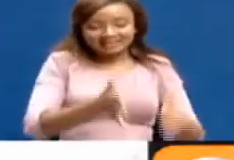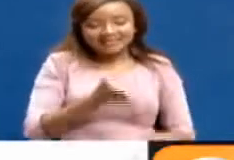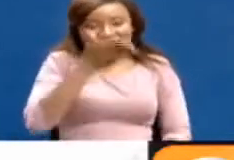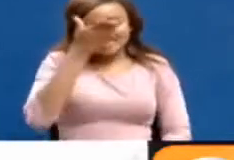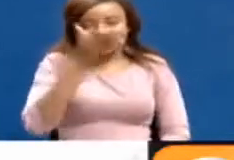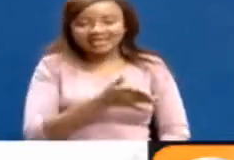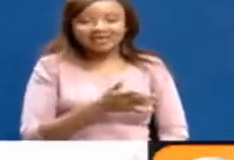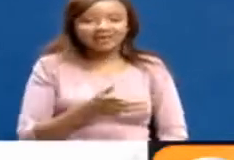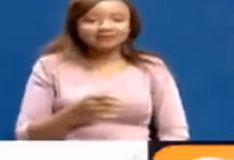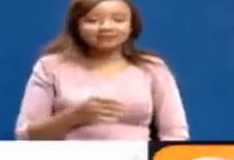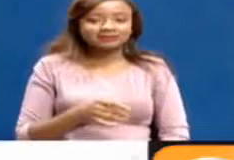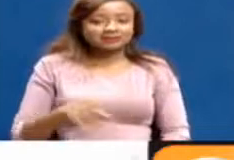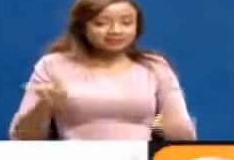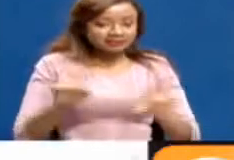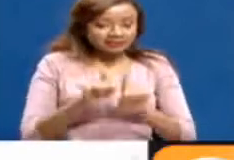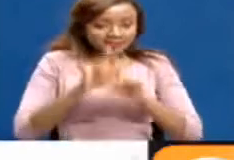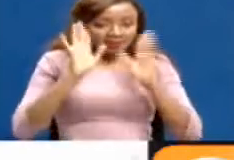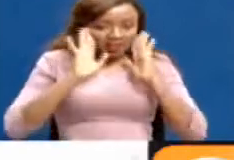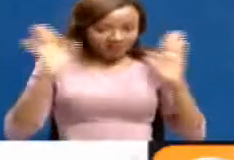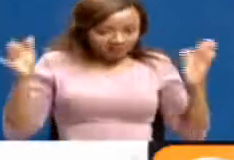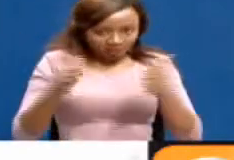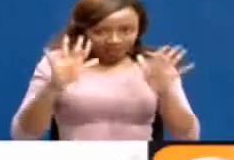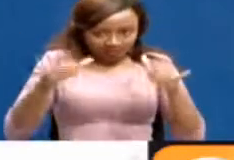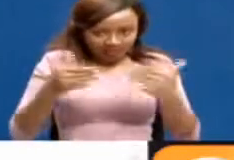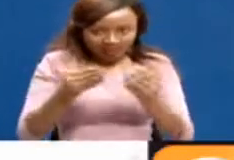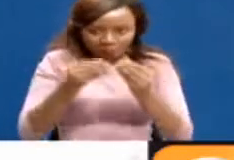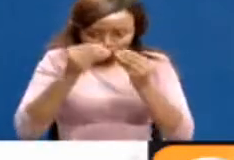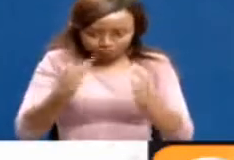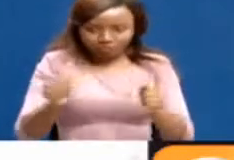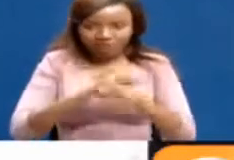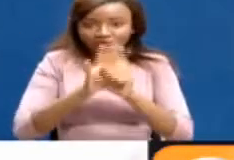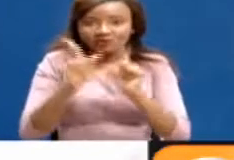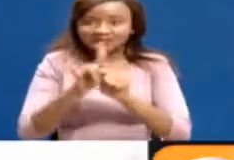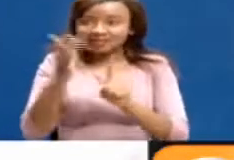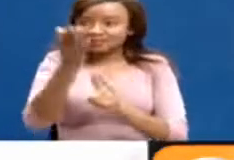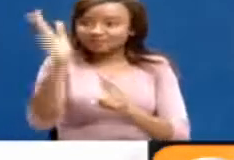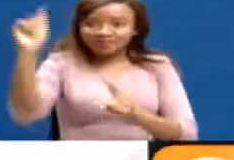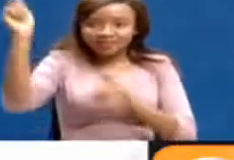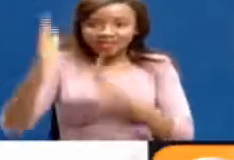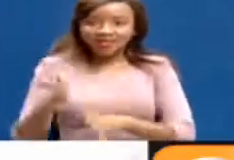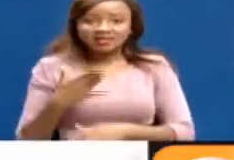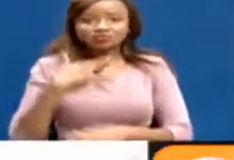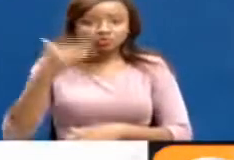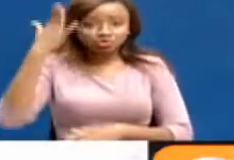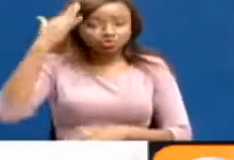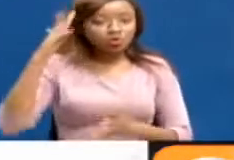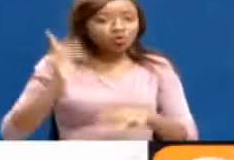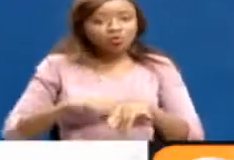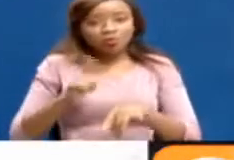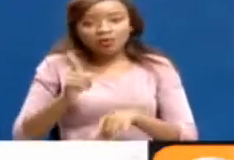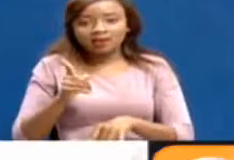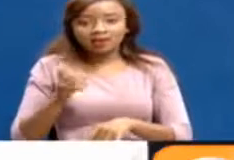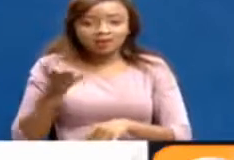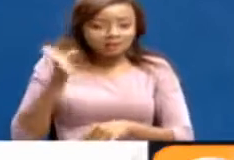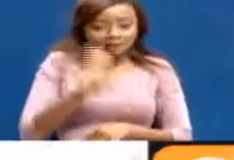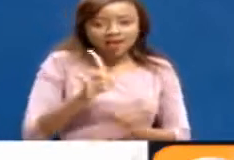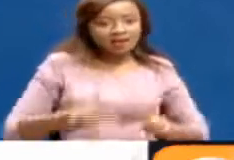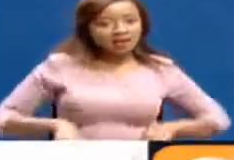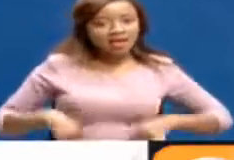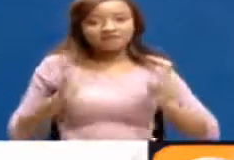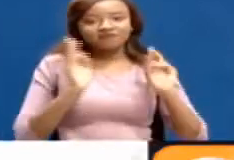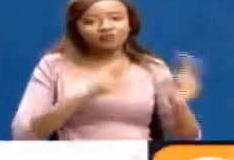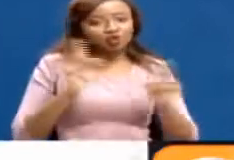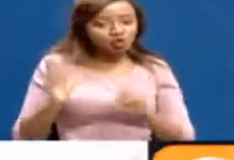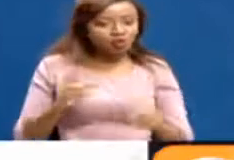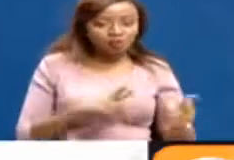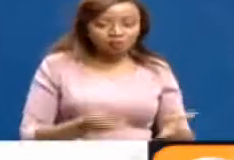Jeff, is focused on dealing with corona, and that's what Kenyans want to hear. Kenyans want to hear when they'll be able to go to life back,